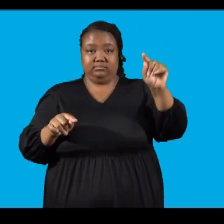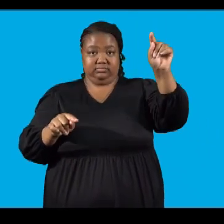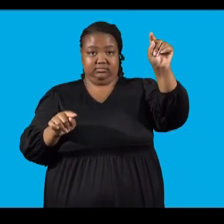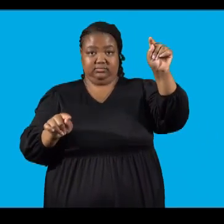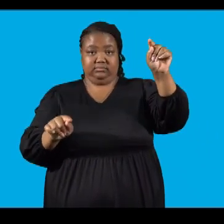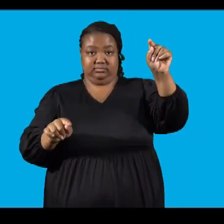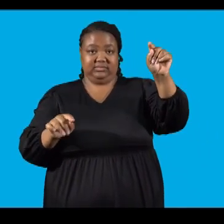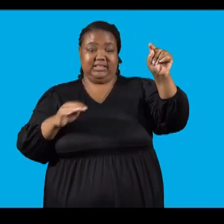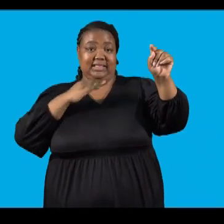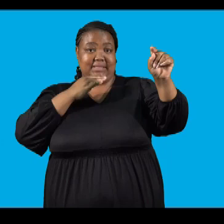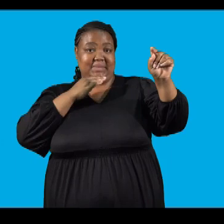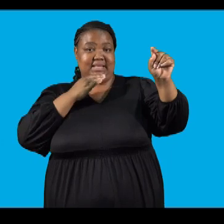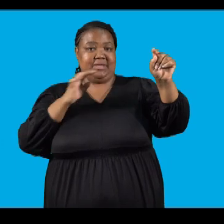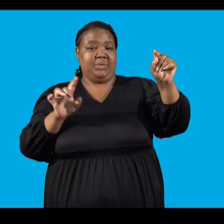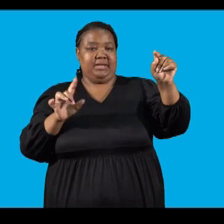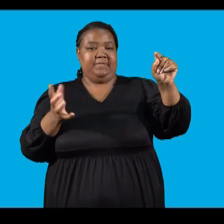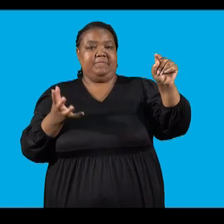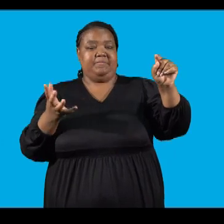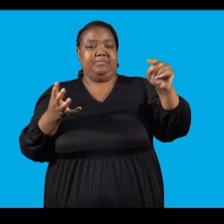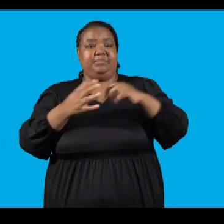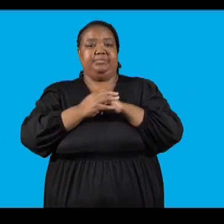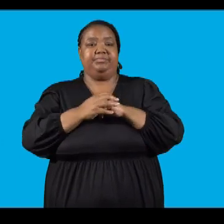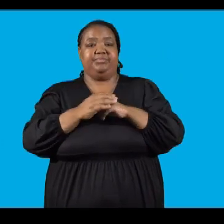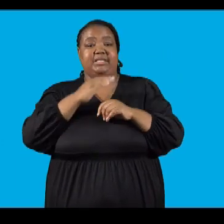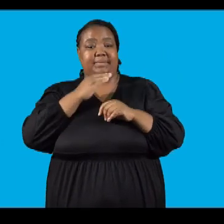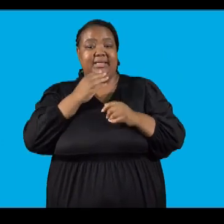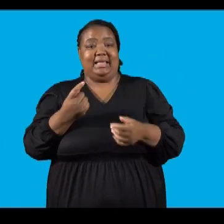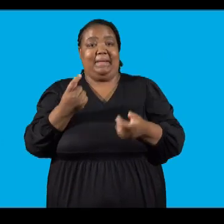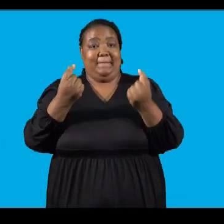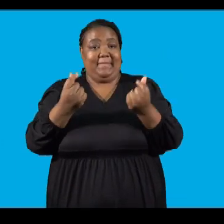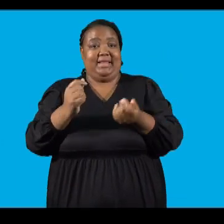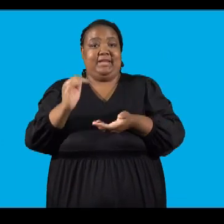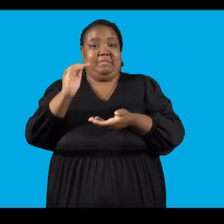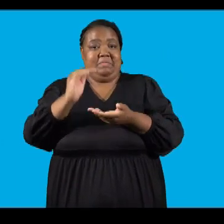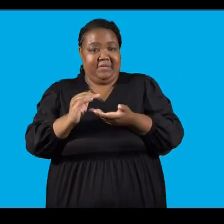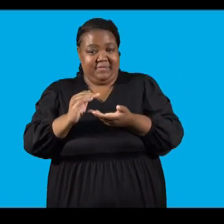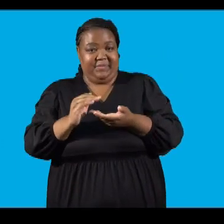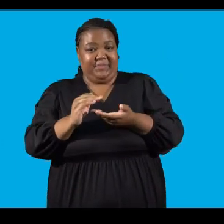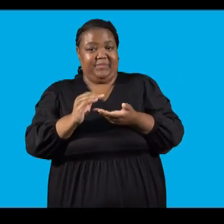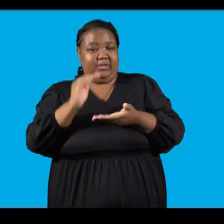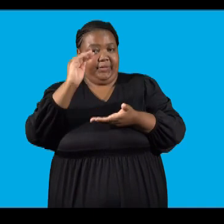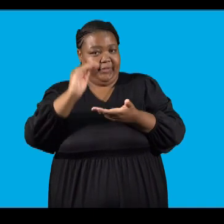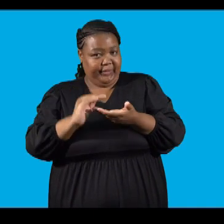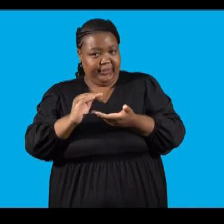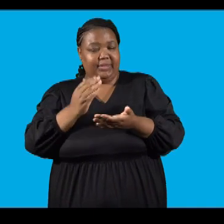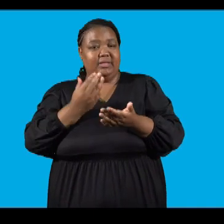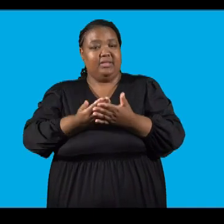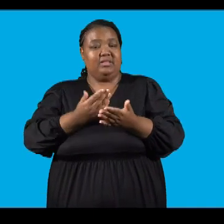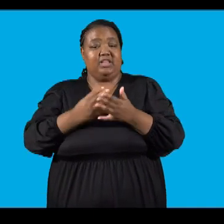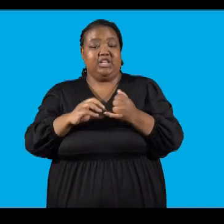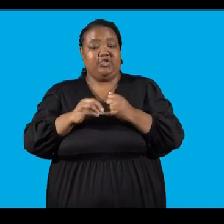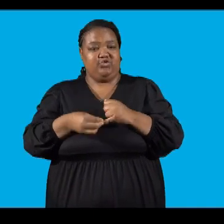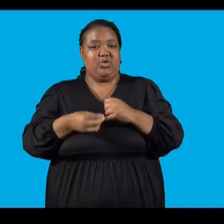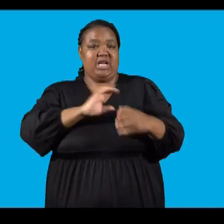part here is inelastic. What does that mean? Even if you reduce the price by a very